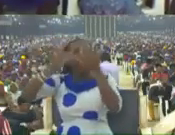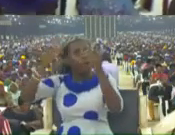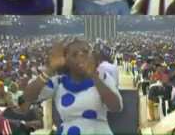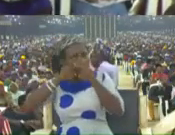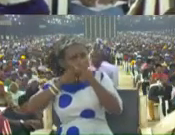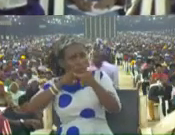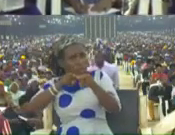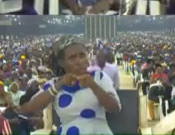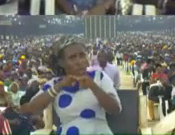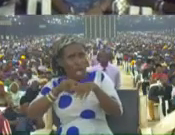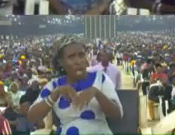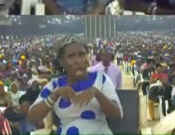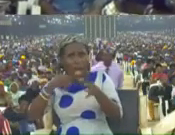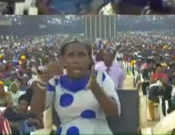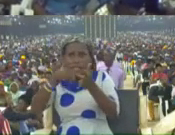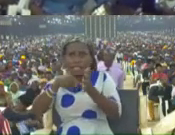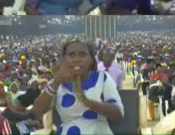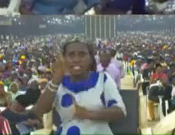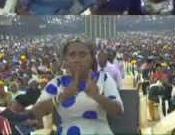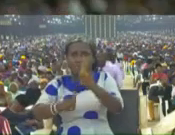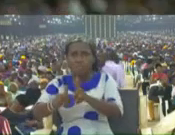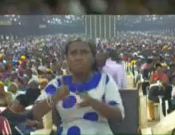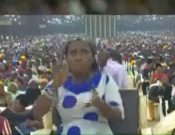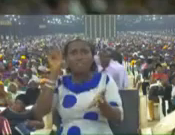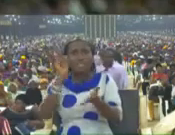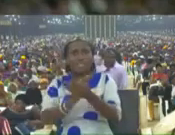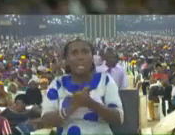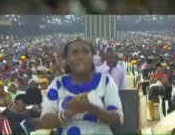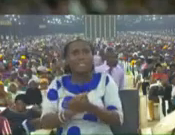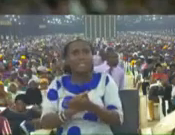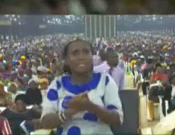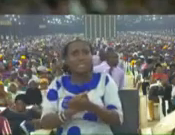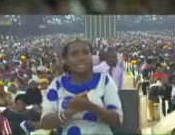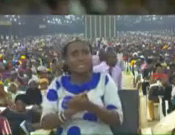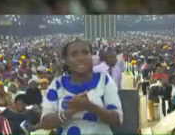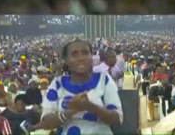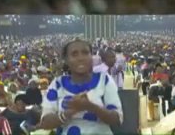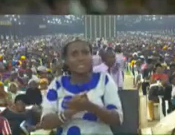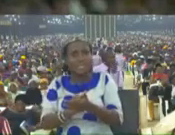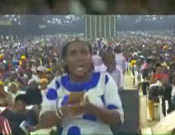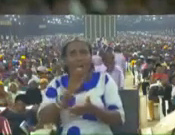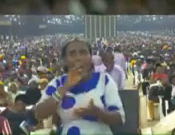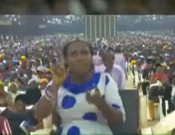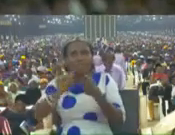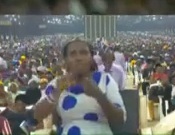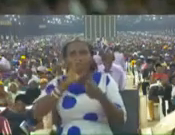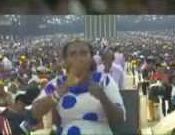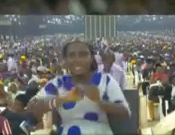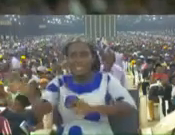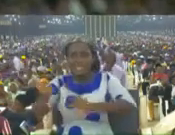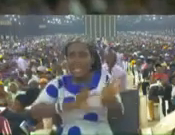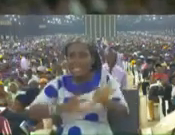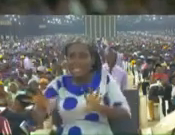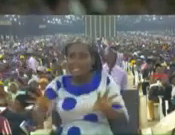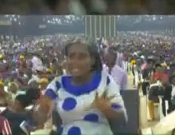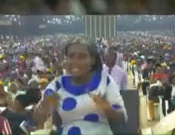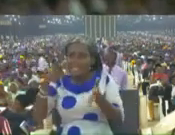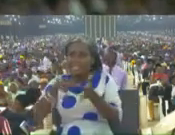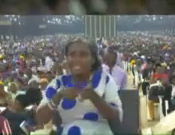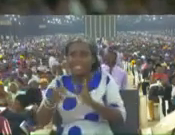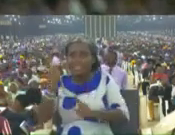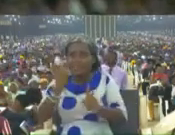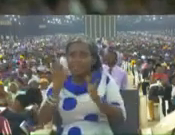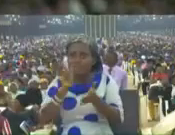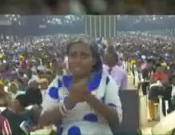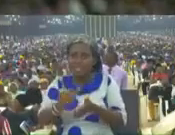These people who are supposed to be wanderers, these people who are supposed to be scattered, these people that their father